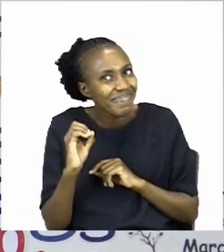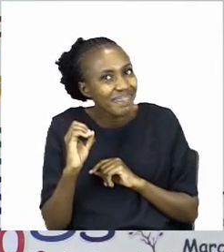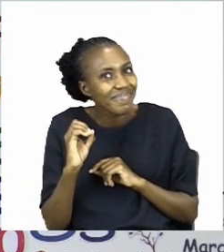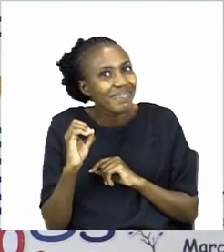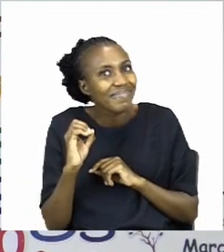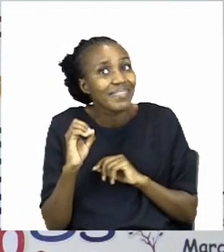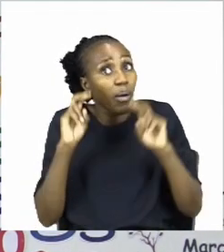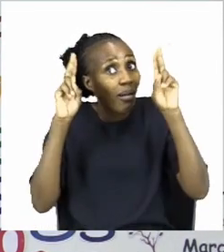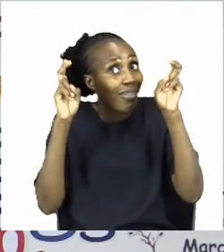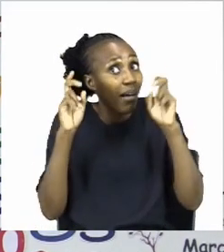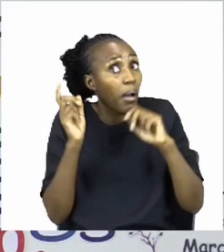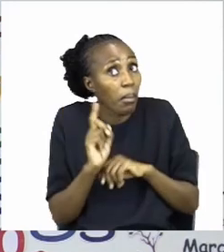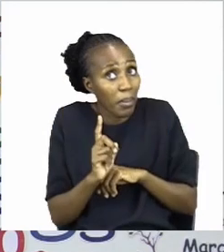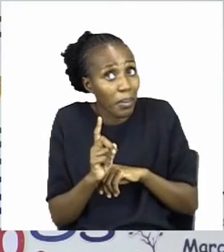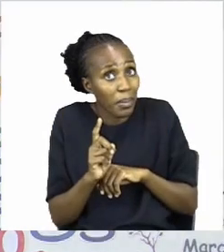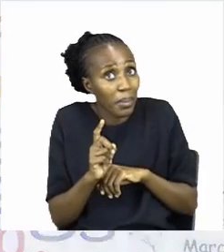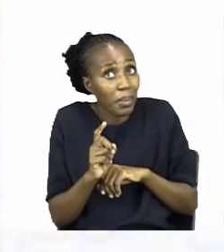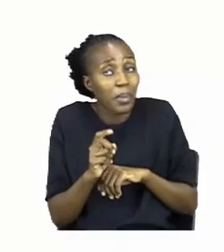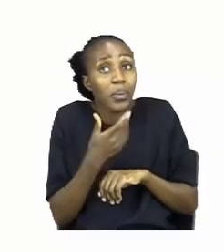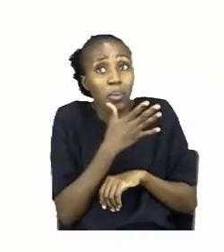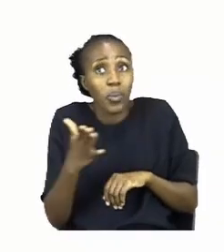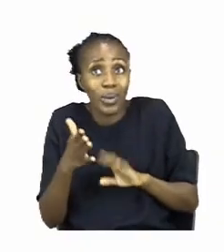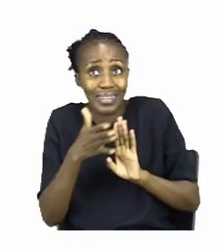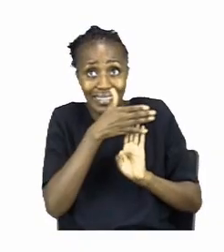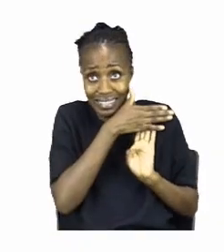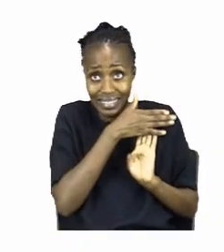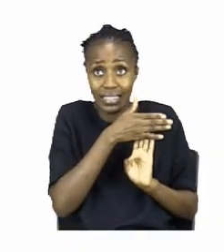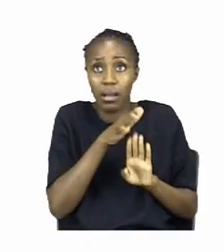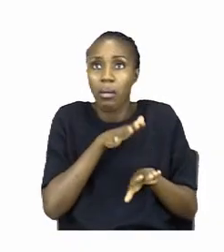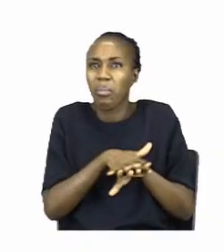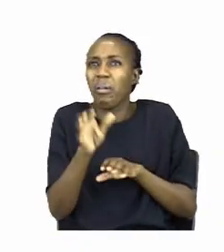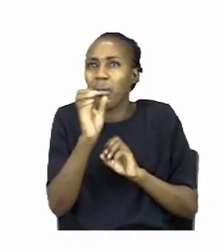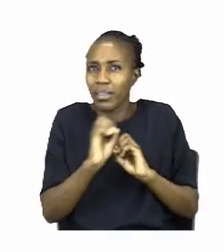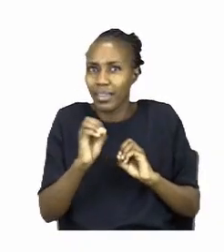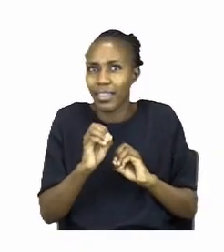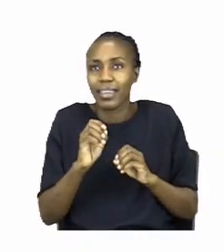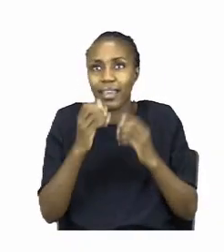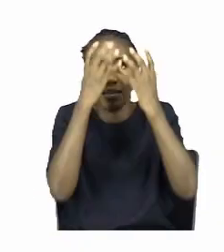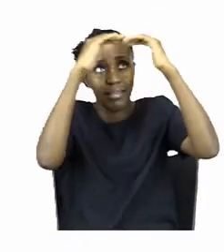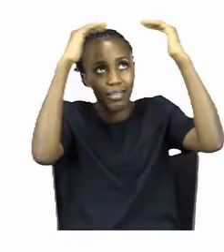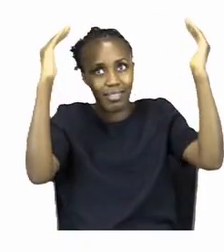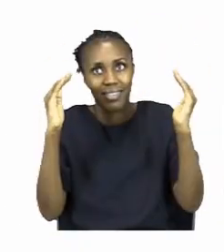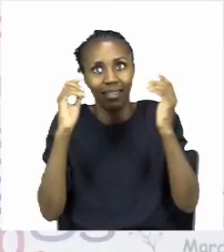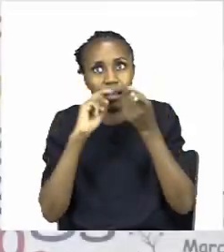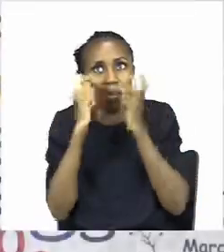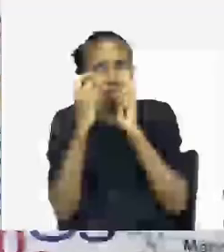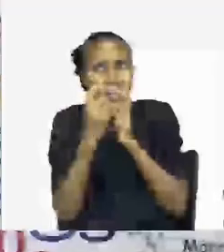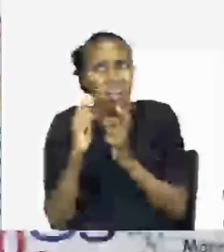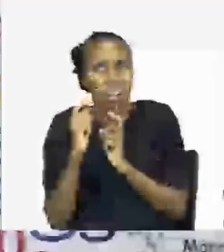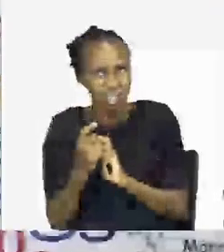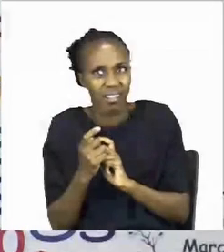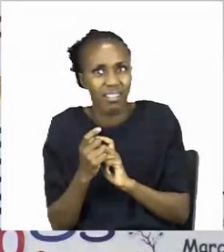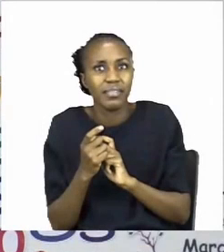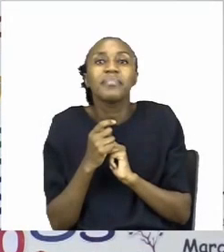our theme this week is saving water and changes in the sky. Now,